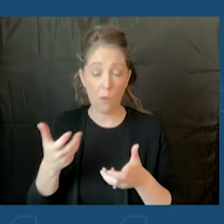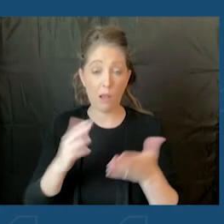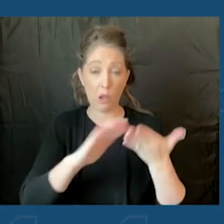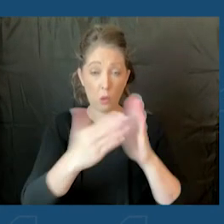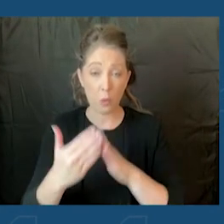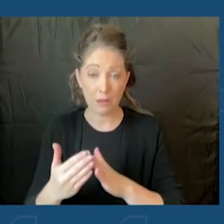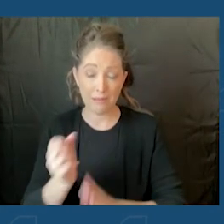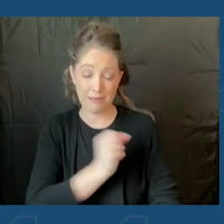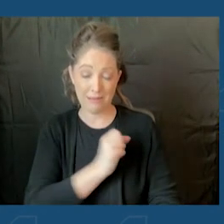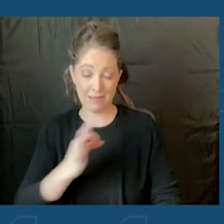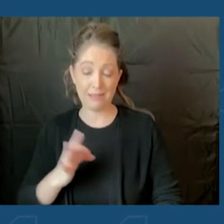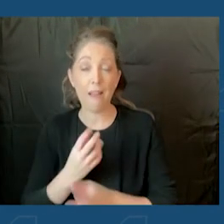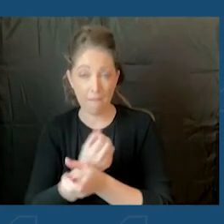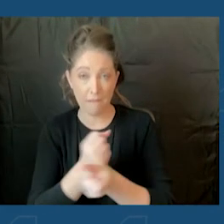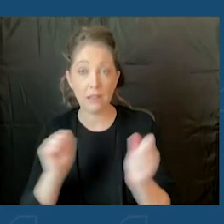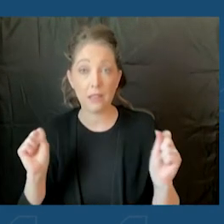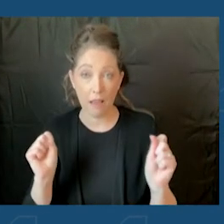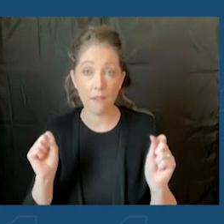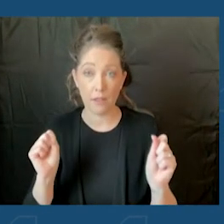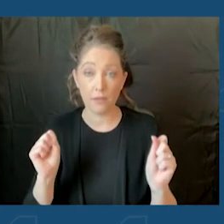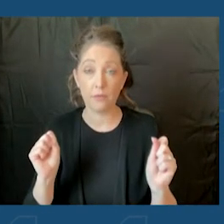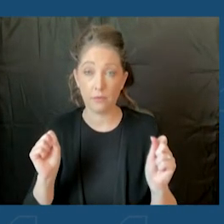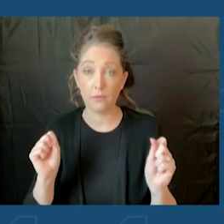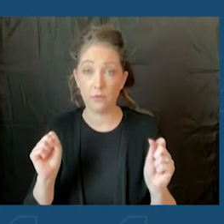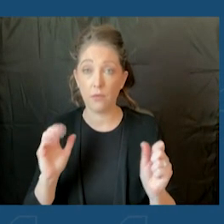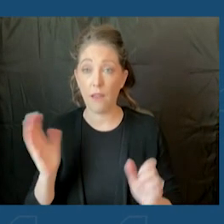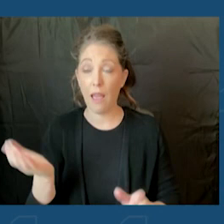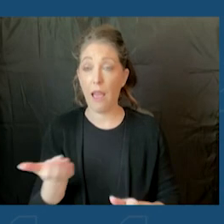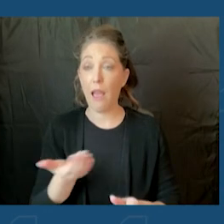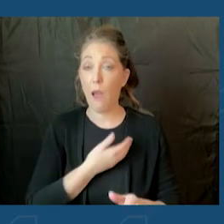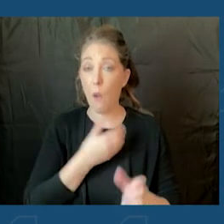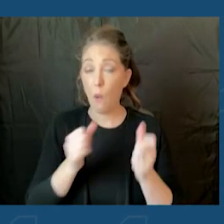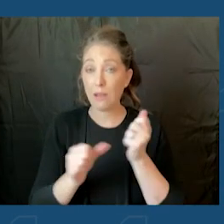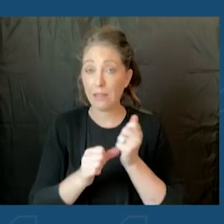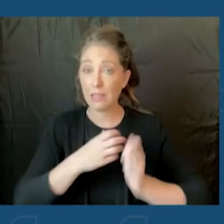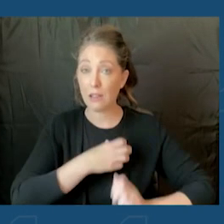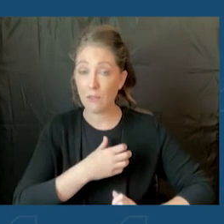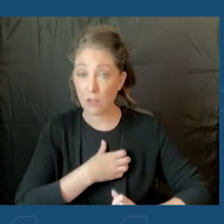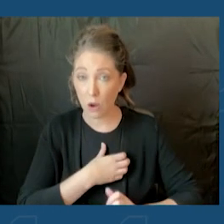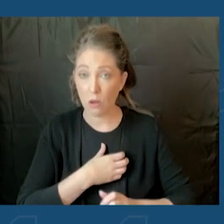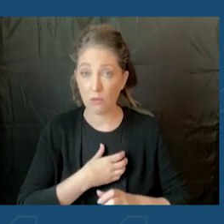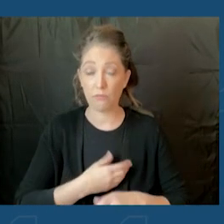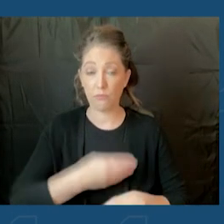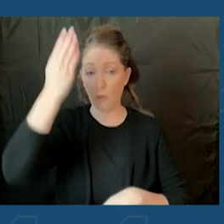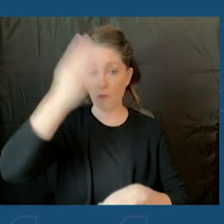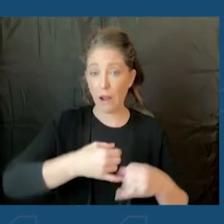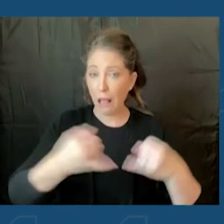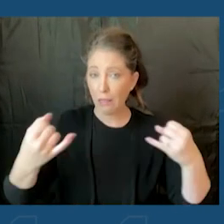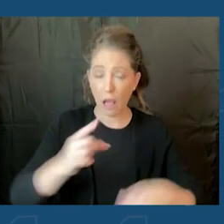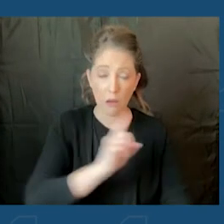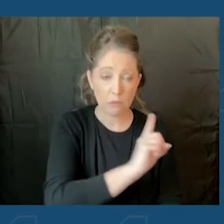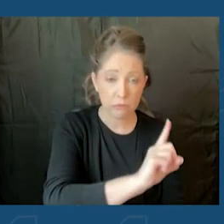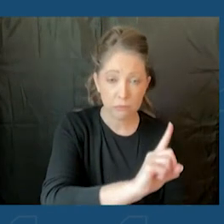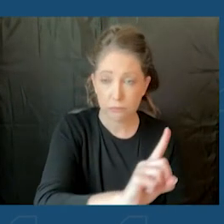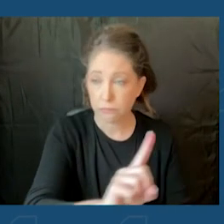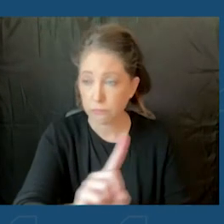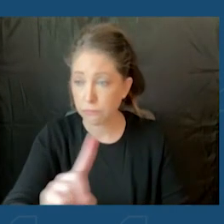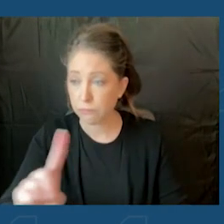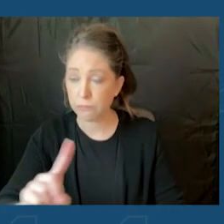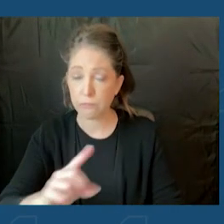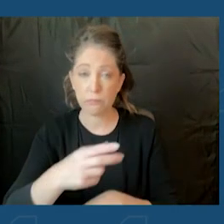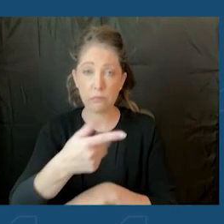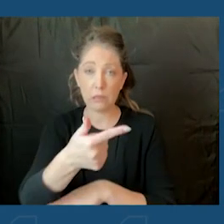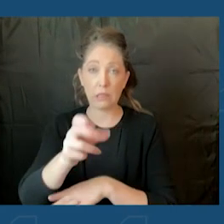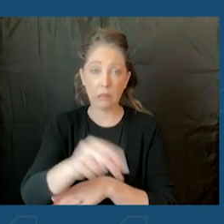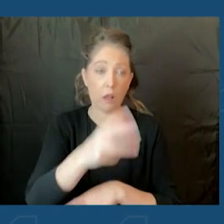Our deputy sheriffs are on the front line serving these orders and removing weapons from homes and subjects they know little about